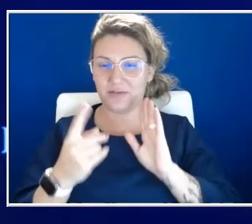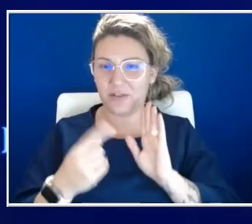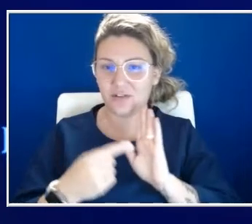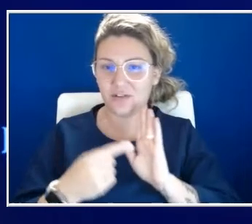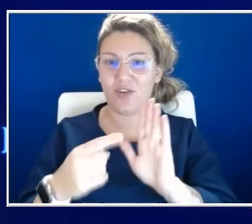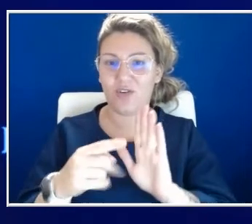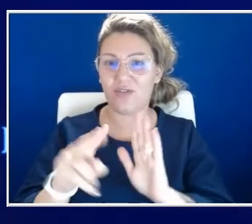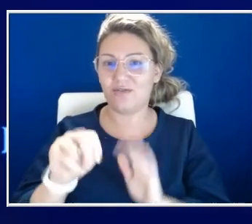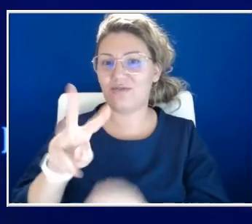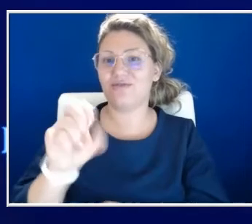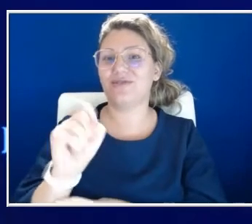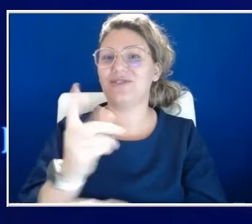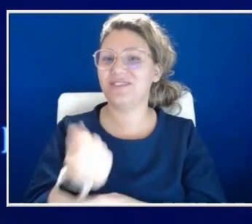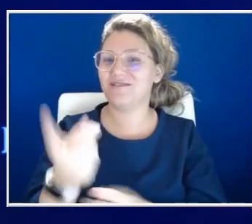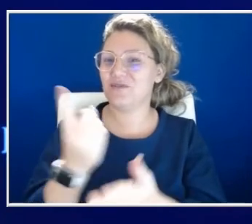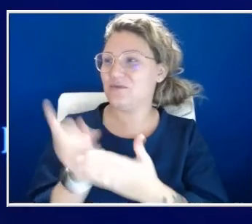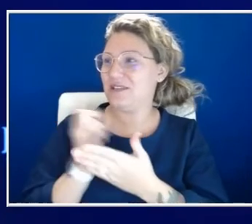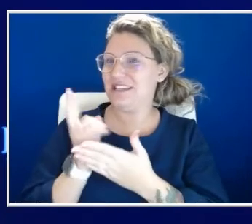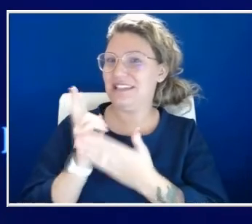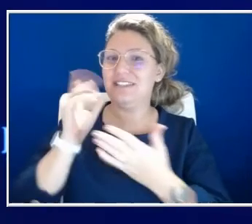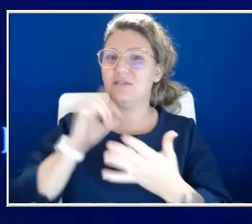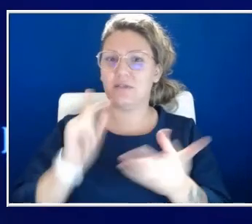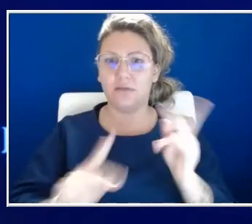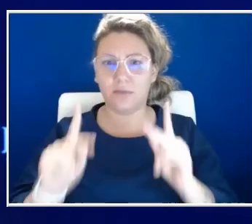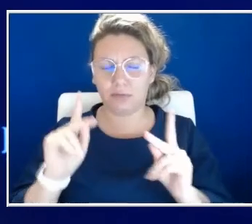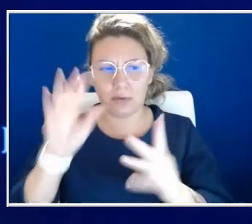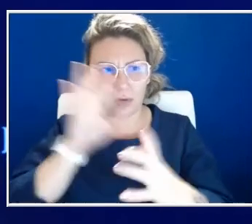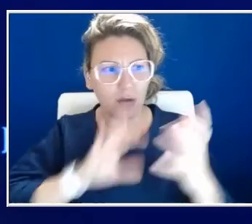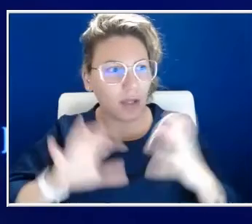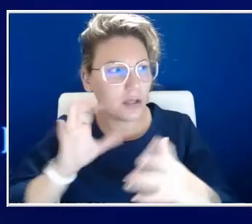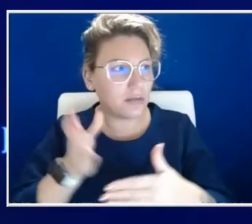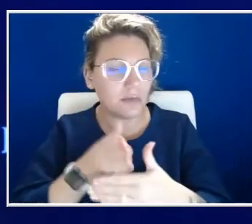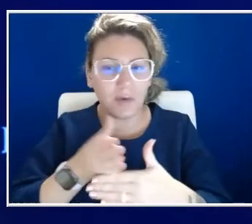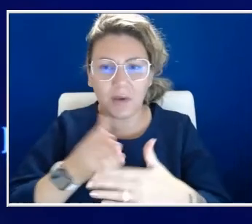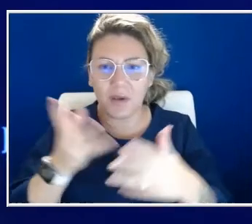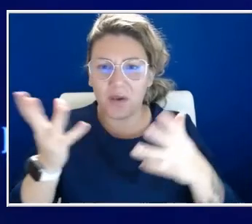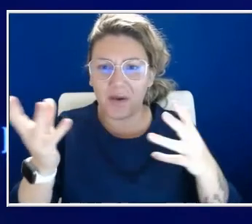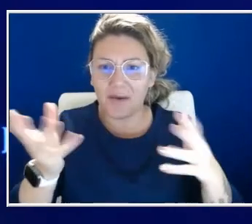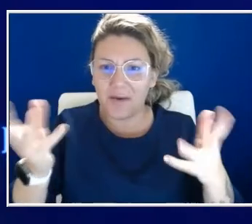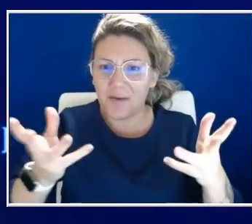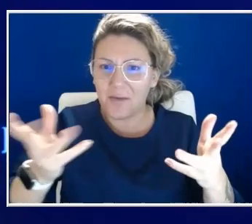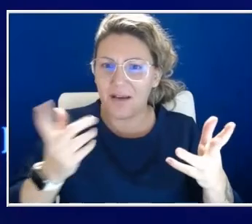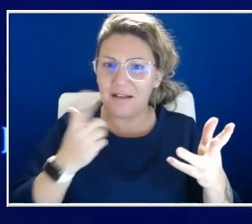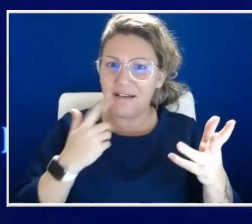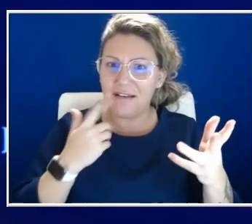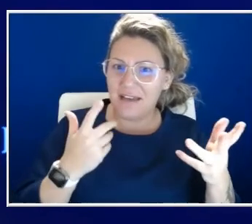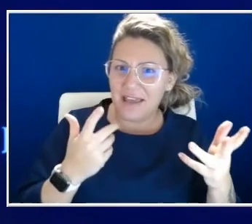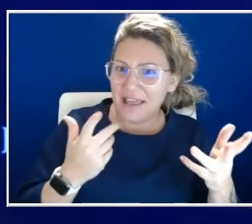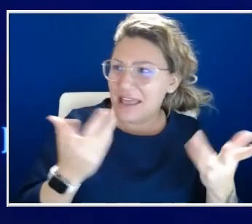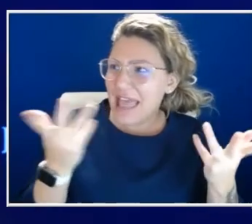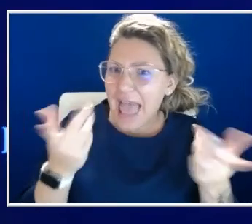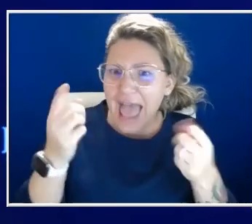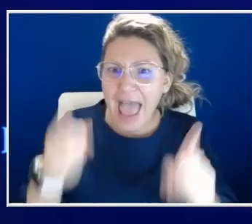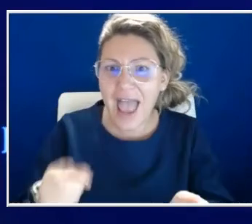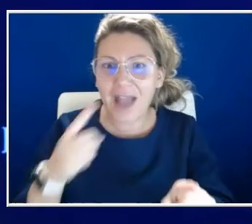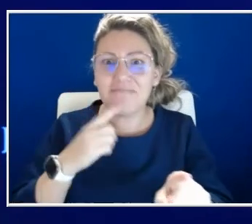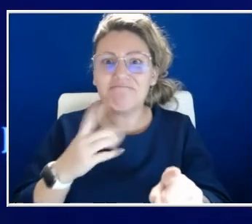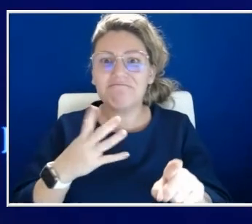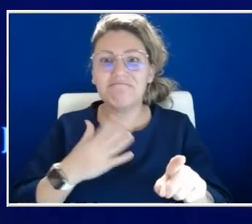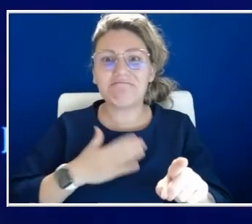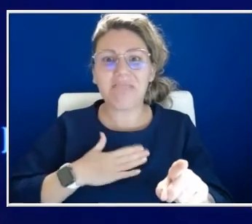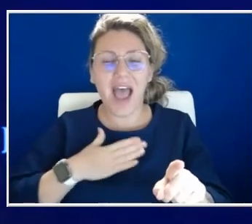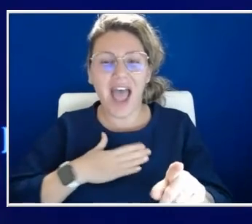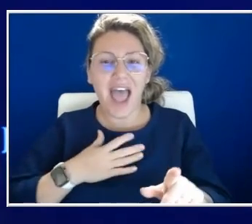couple of weeks ago, I think people got confused between what Holzbein they were calling. And so my daughter was actually getting phone calls in